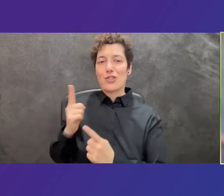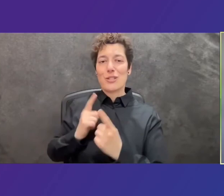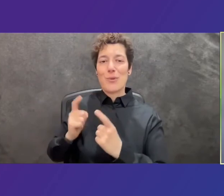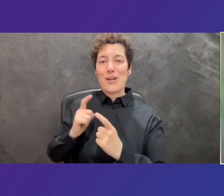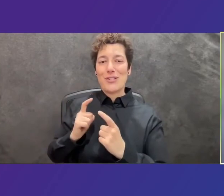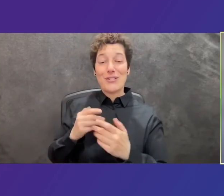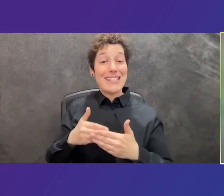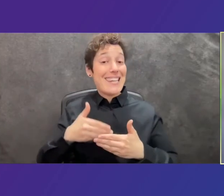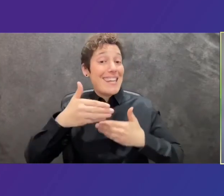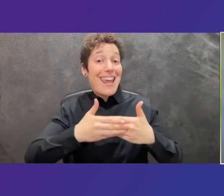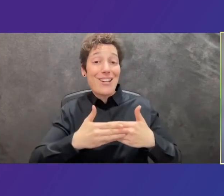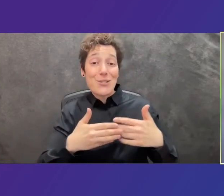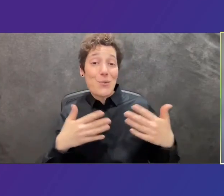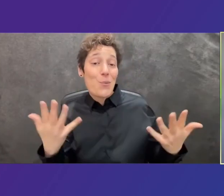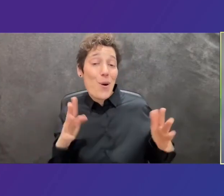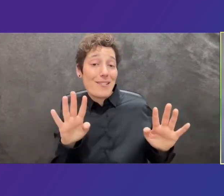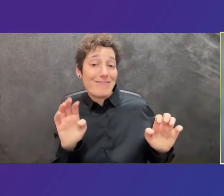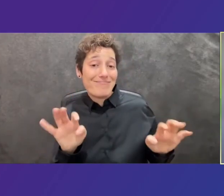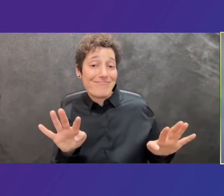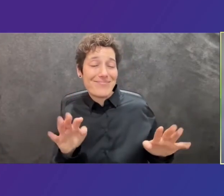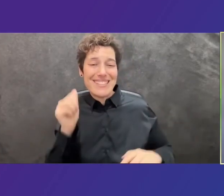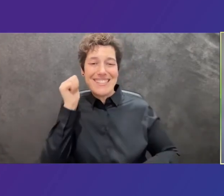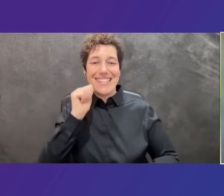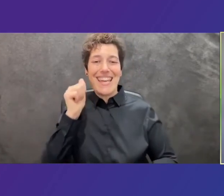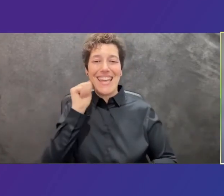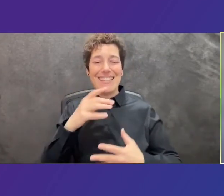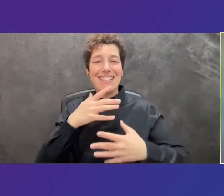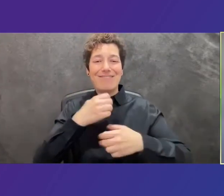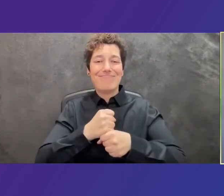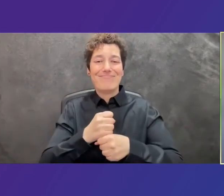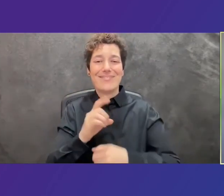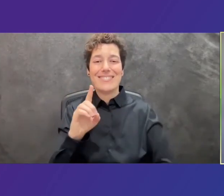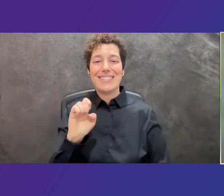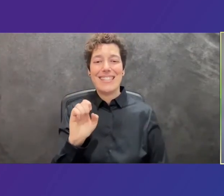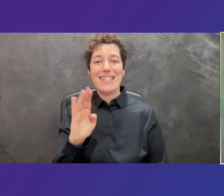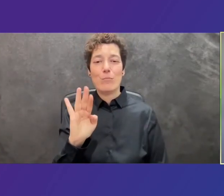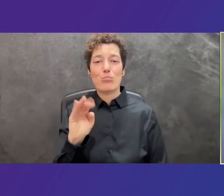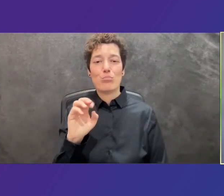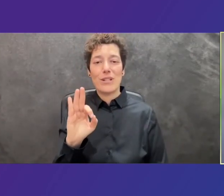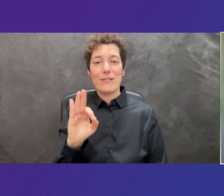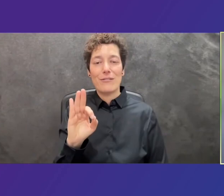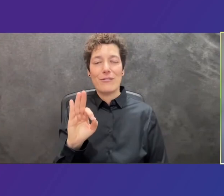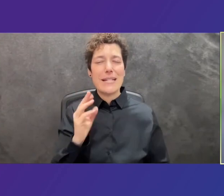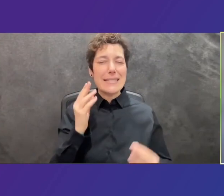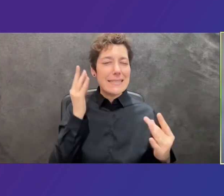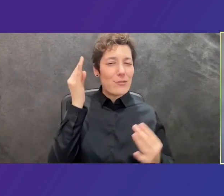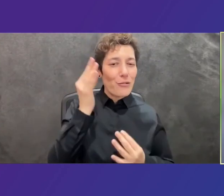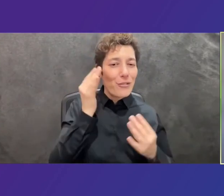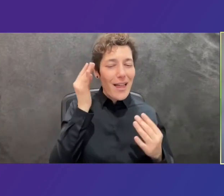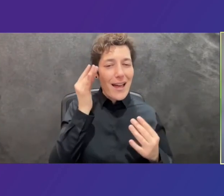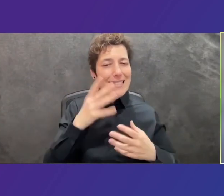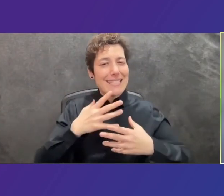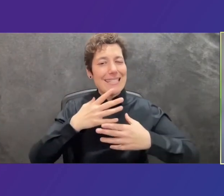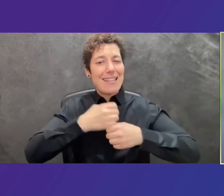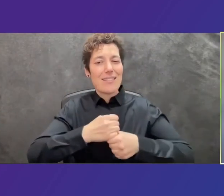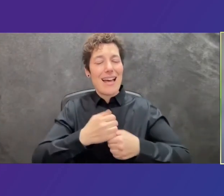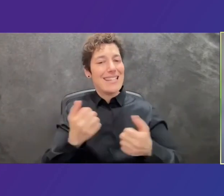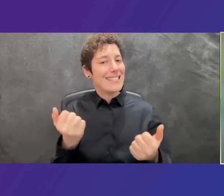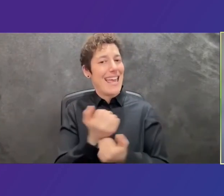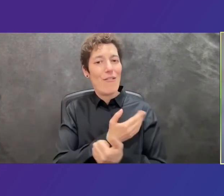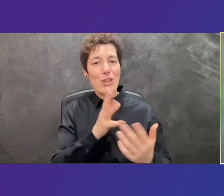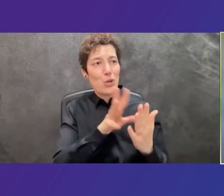next? The daily debrief is next. Synthesize and reflect on everything you attended at